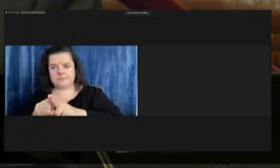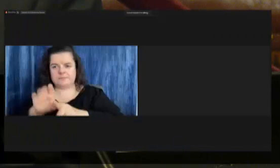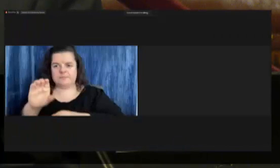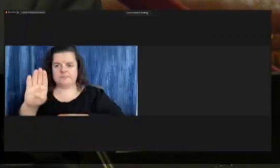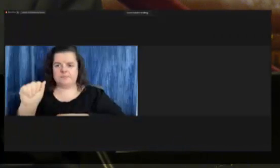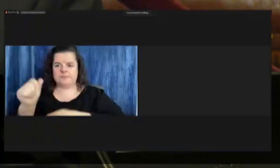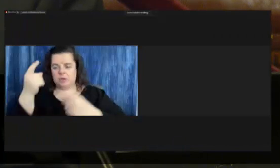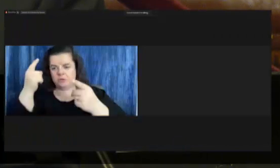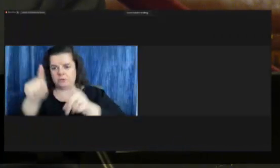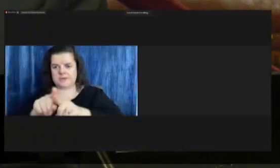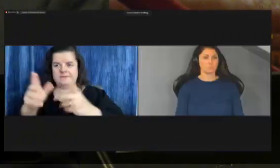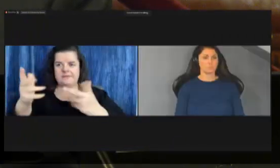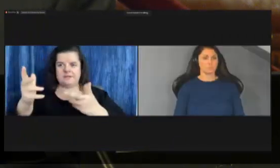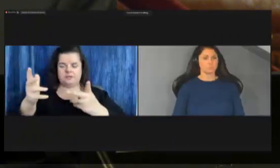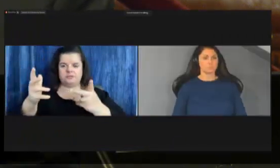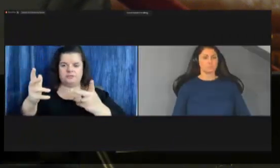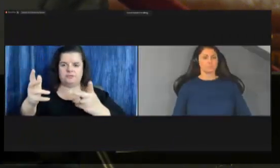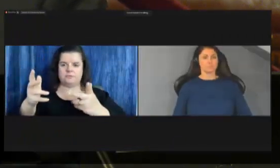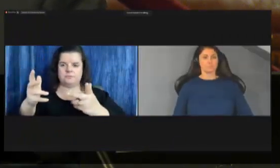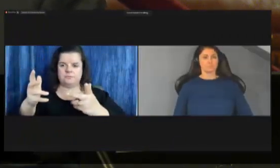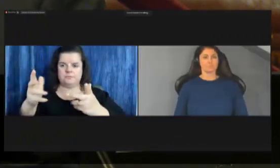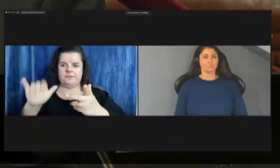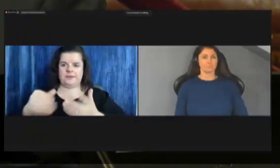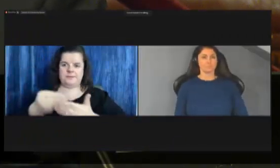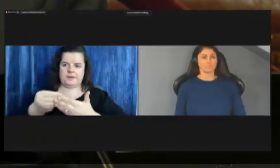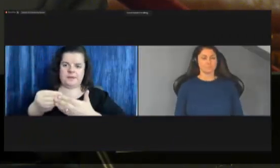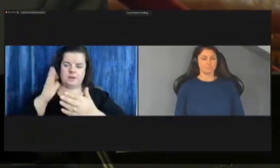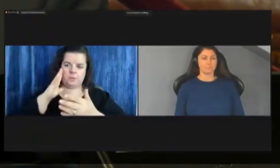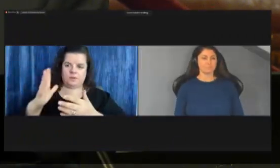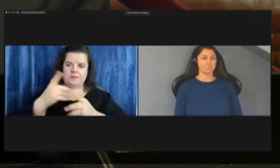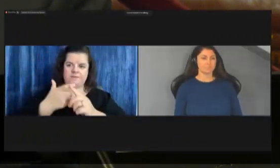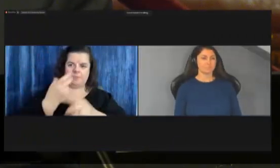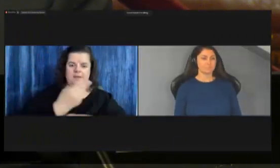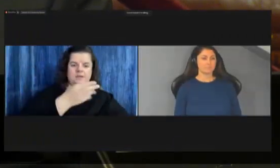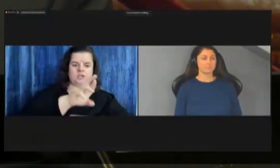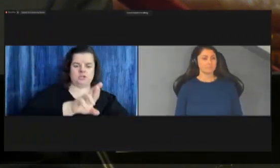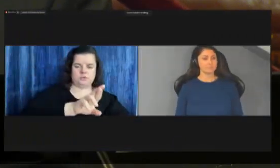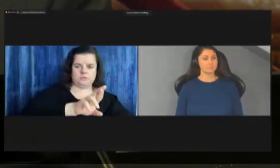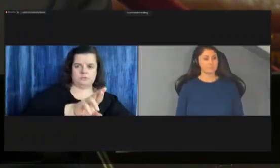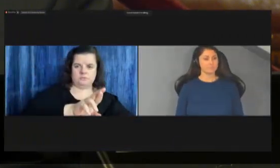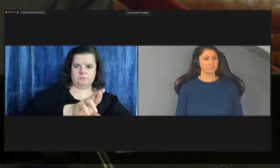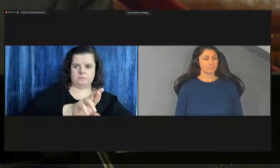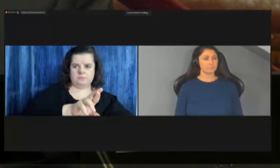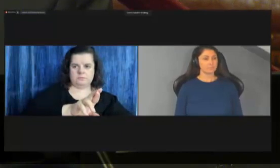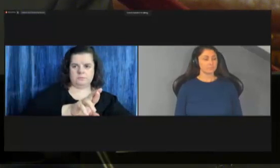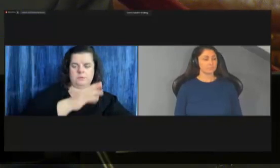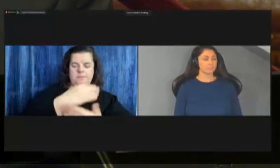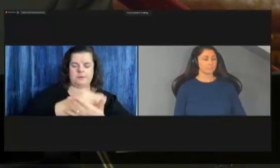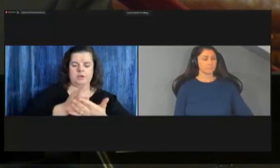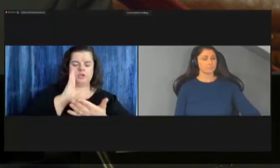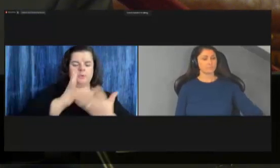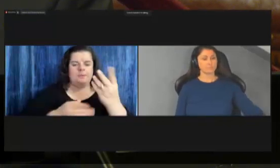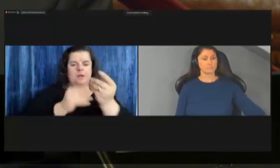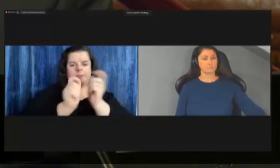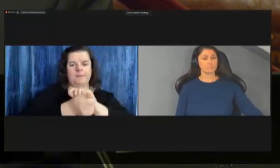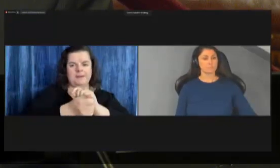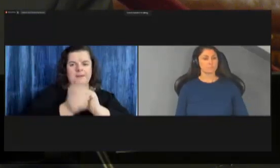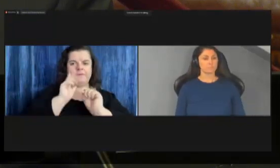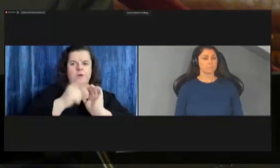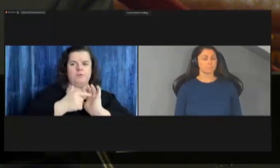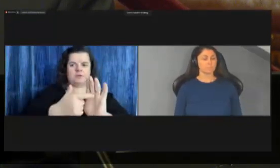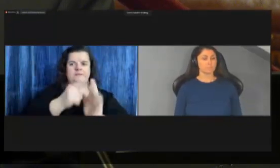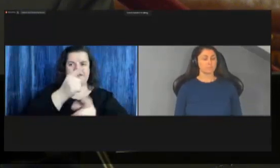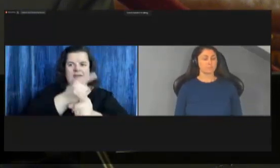is agreed to, that money will come out of human resources and the budget will be amended to reflect the accurate